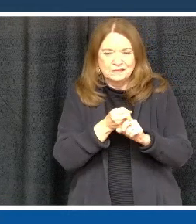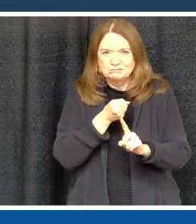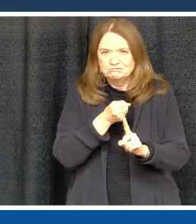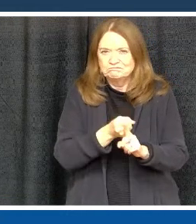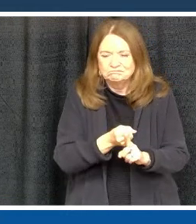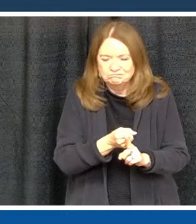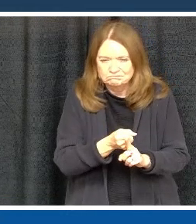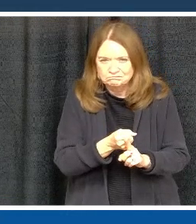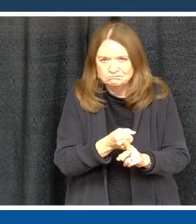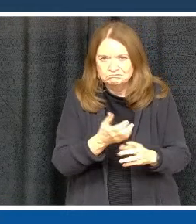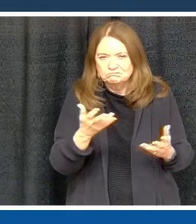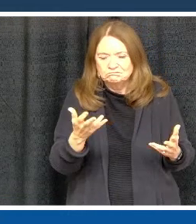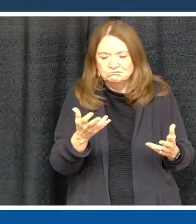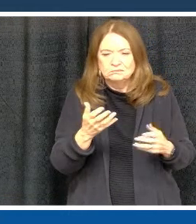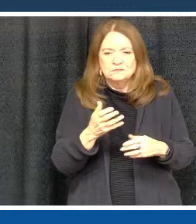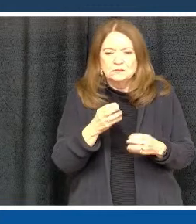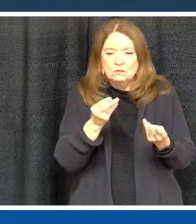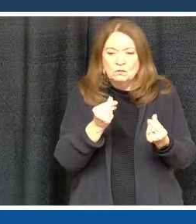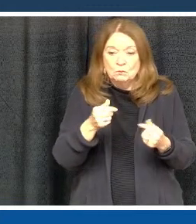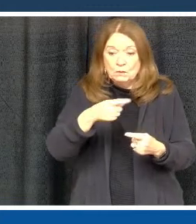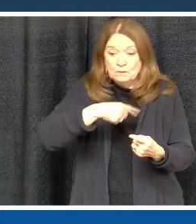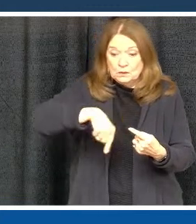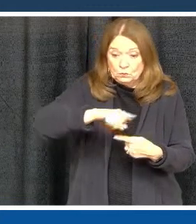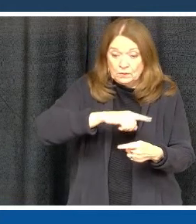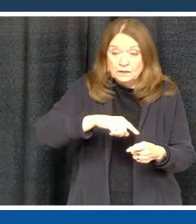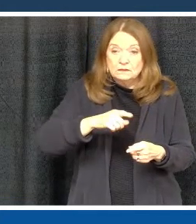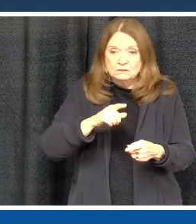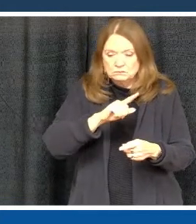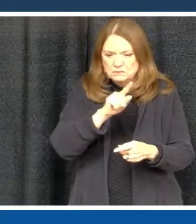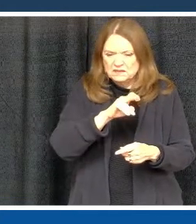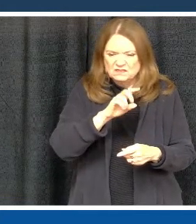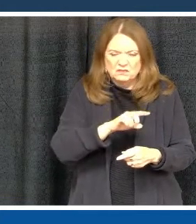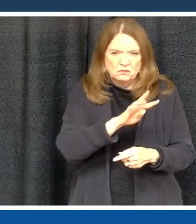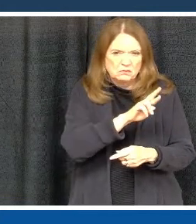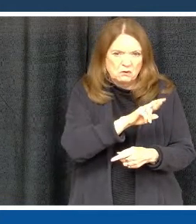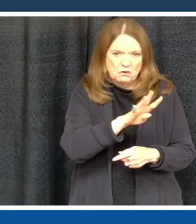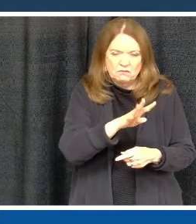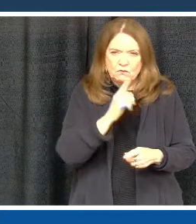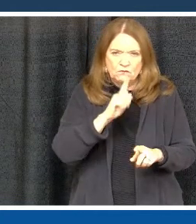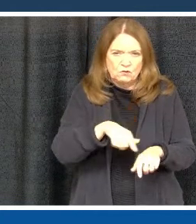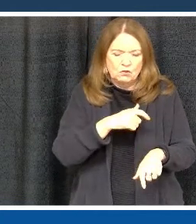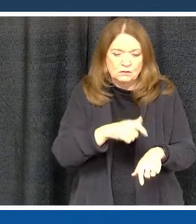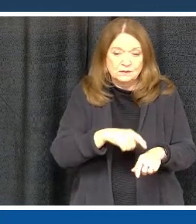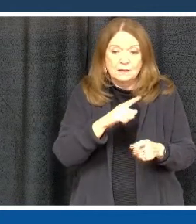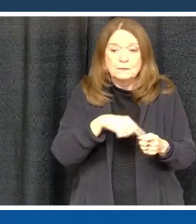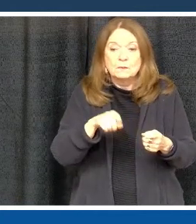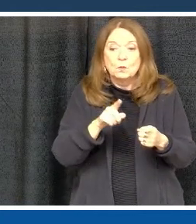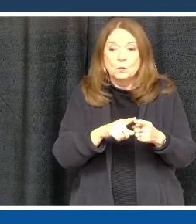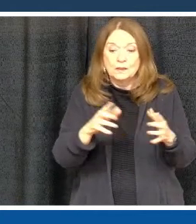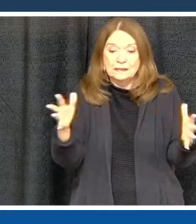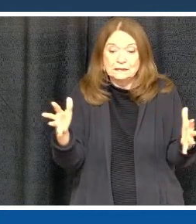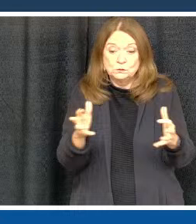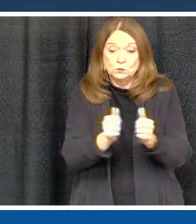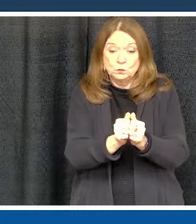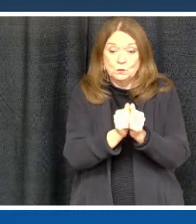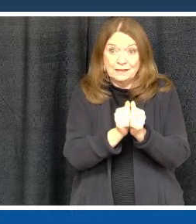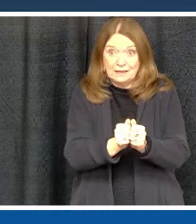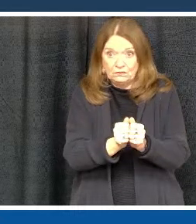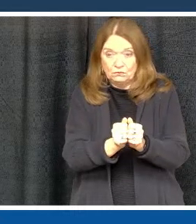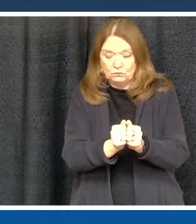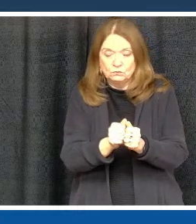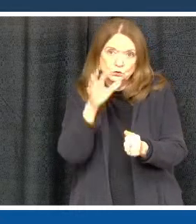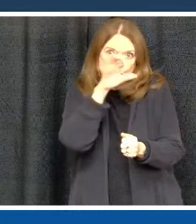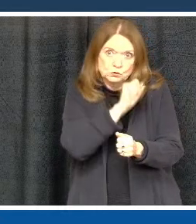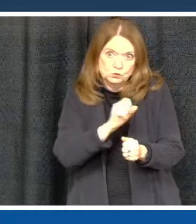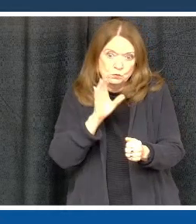units. The property around it has been zoned R4 for a while. When it comes in together, which we assume is what's